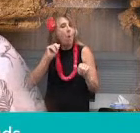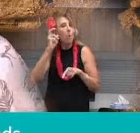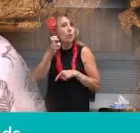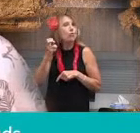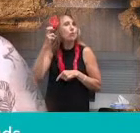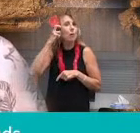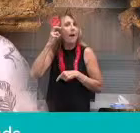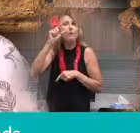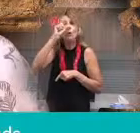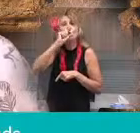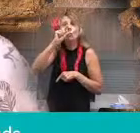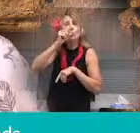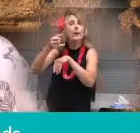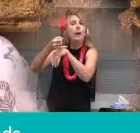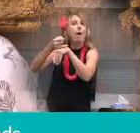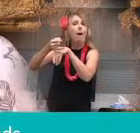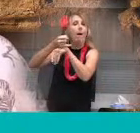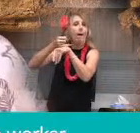Greek islands.